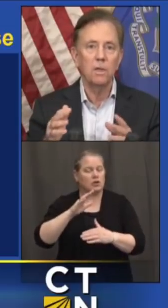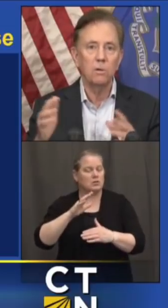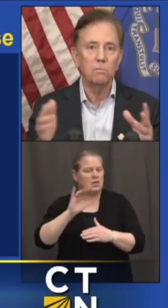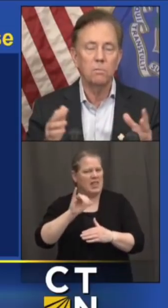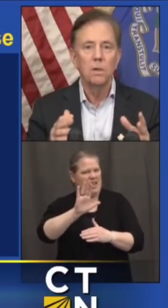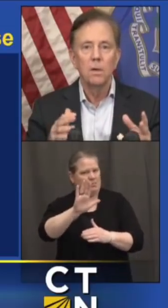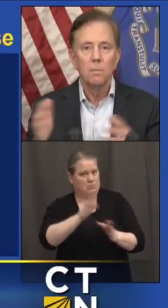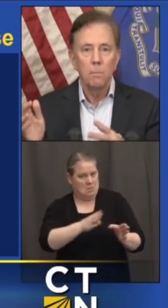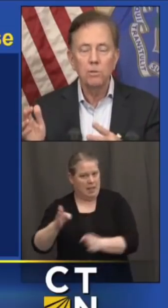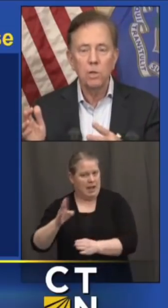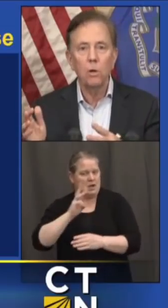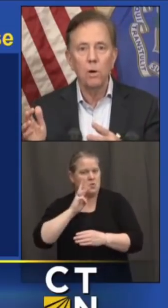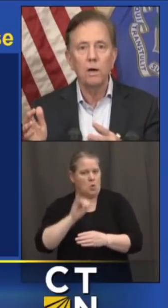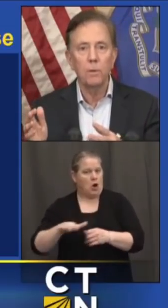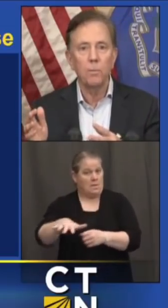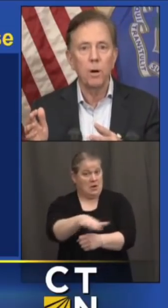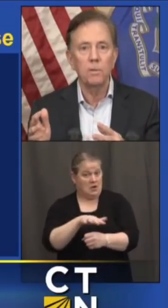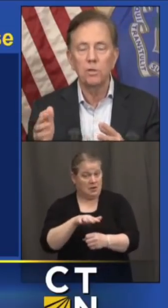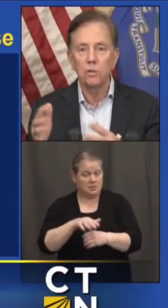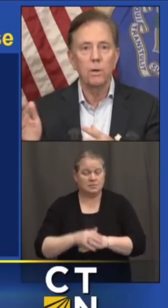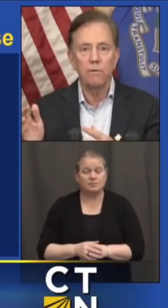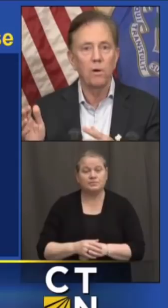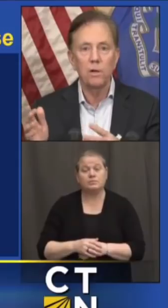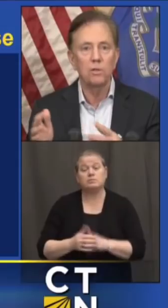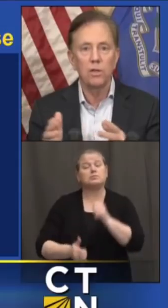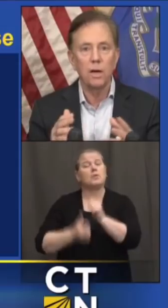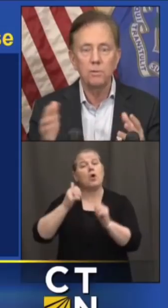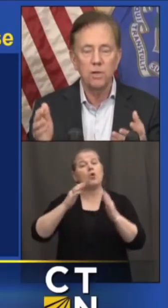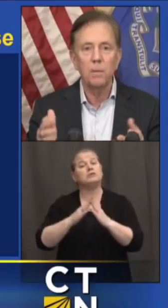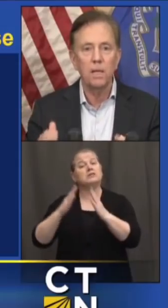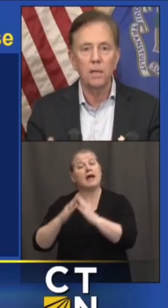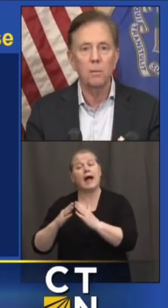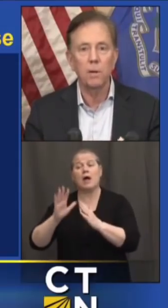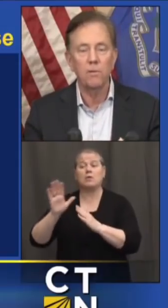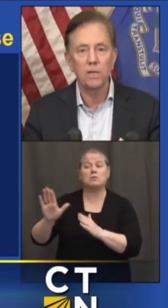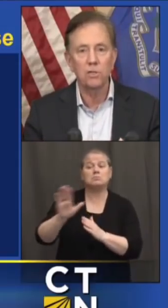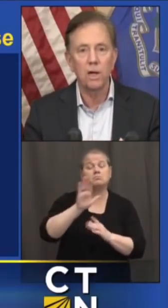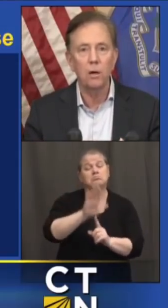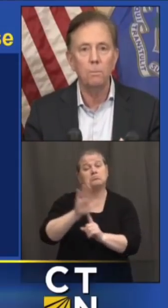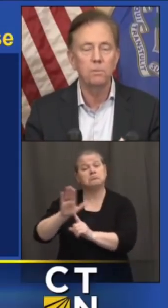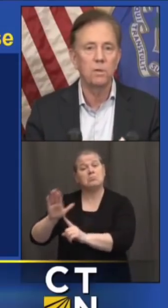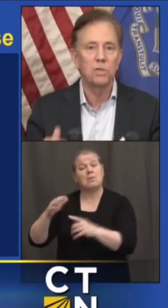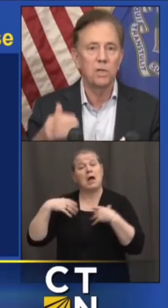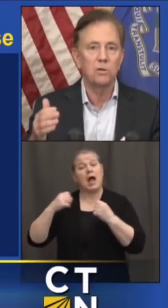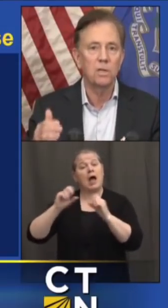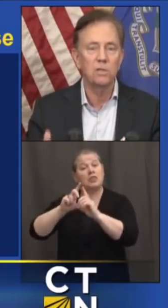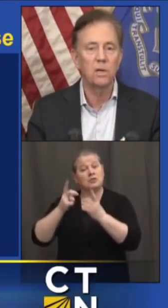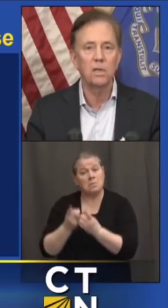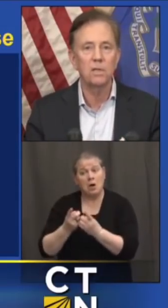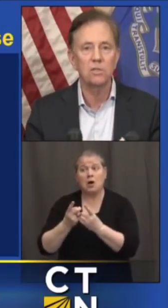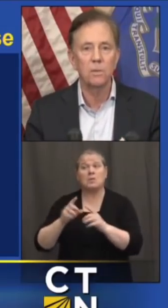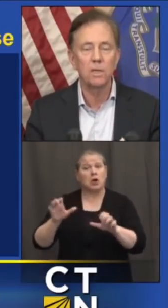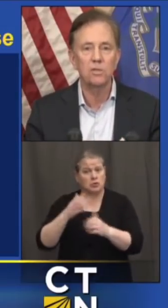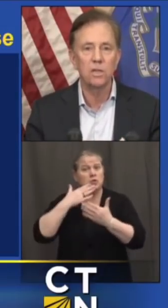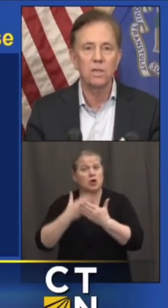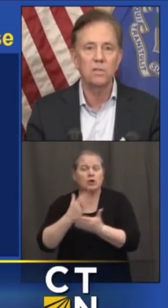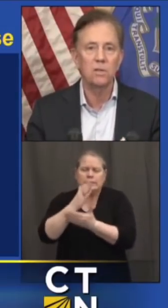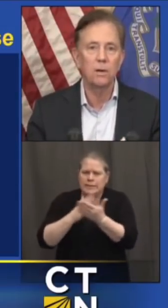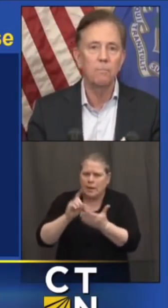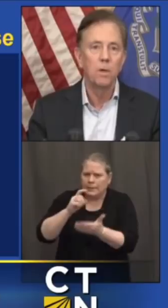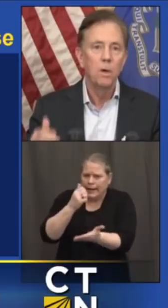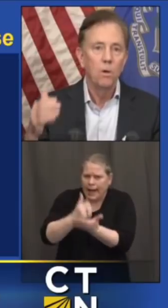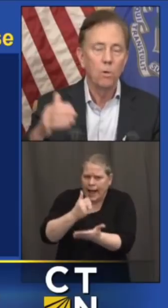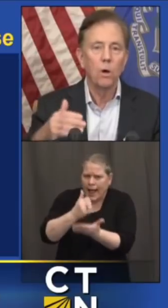of the, most of the local health departments are doing a very good job. Some need a little bit of extra help. Deirdre can tell you that in some of these